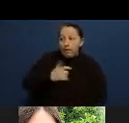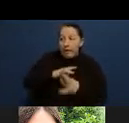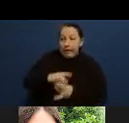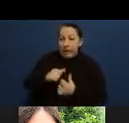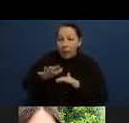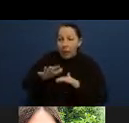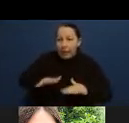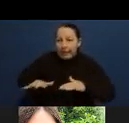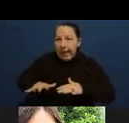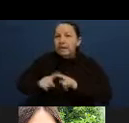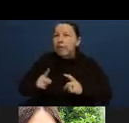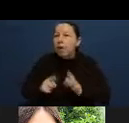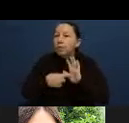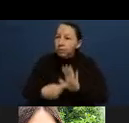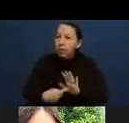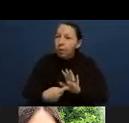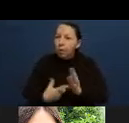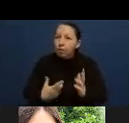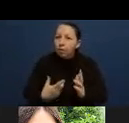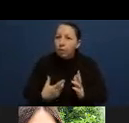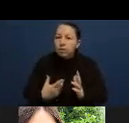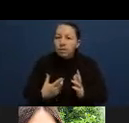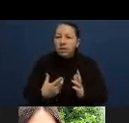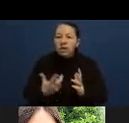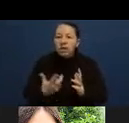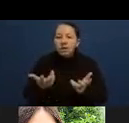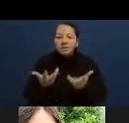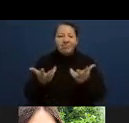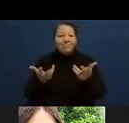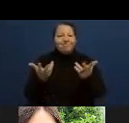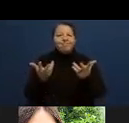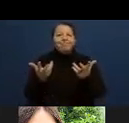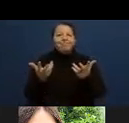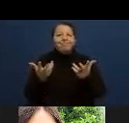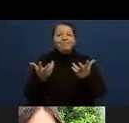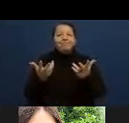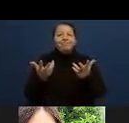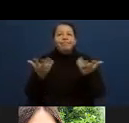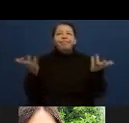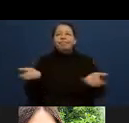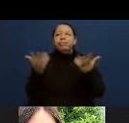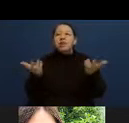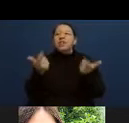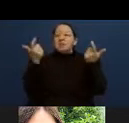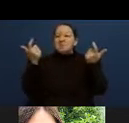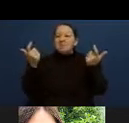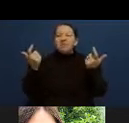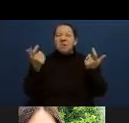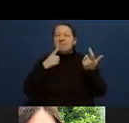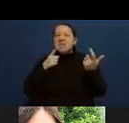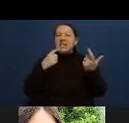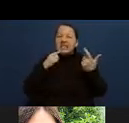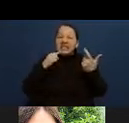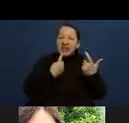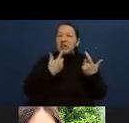it also shows the vastness of what we may face sometimes when we live where